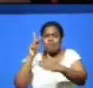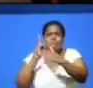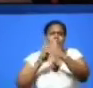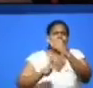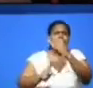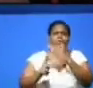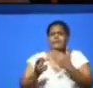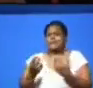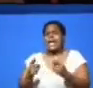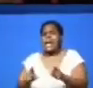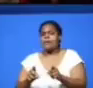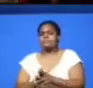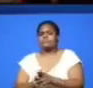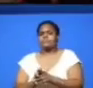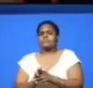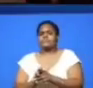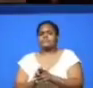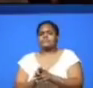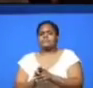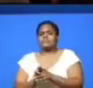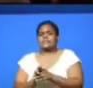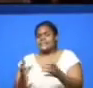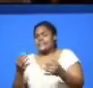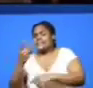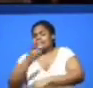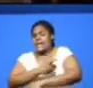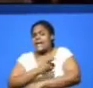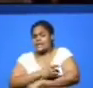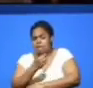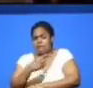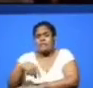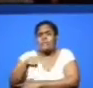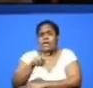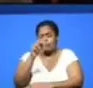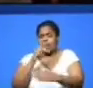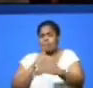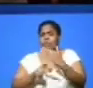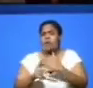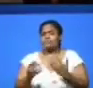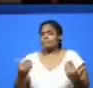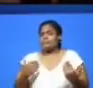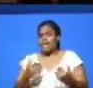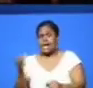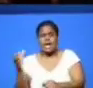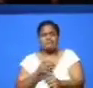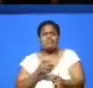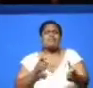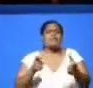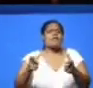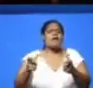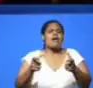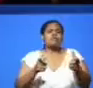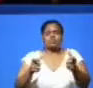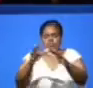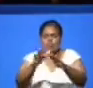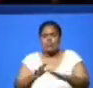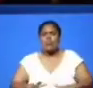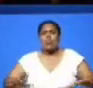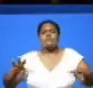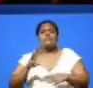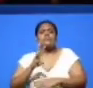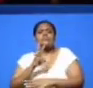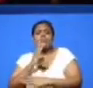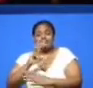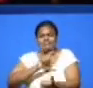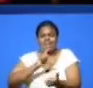the days of their prophecy. And have power over waters to turn